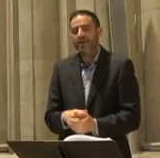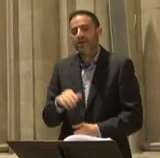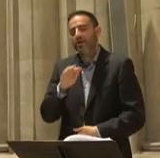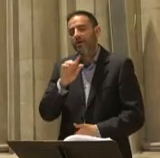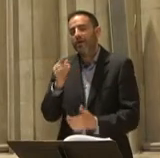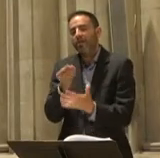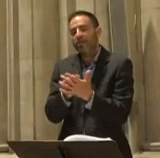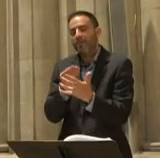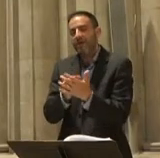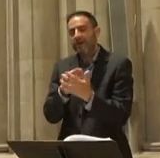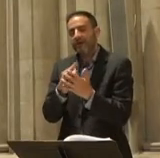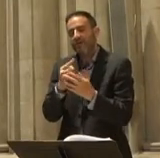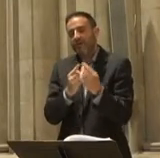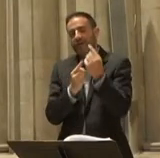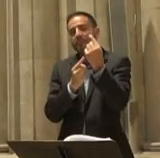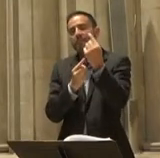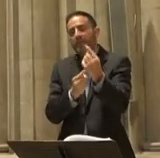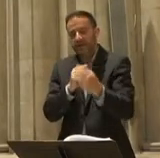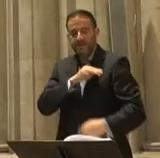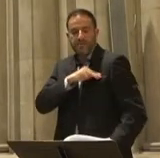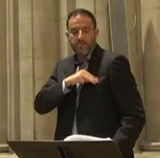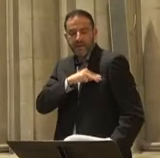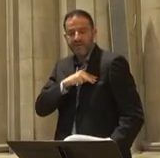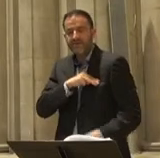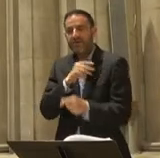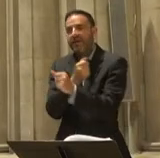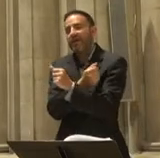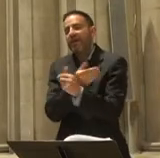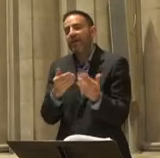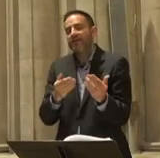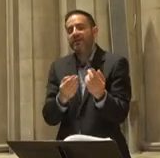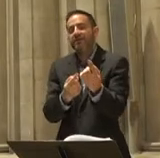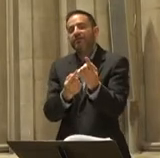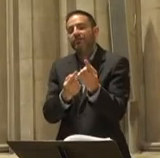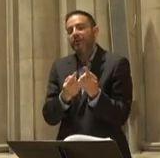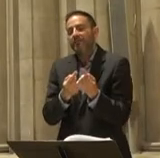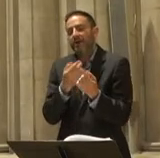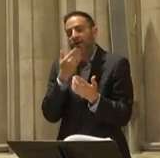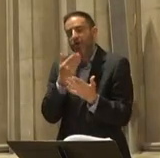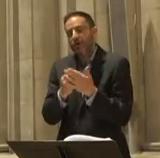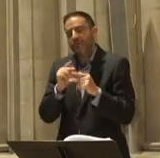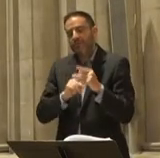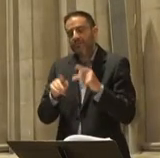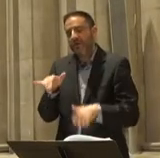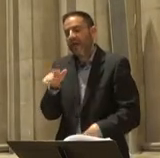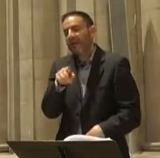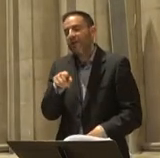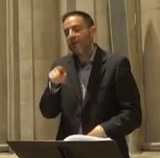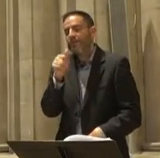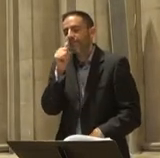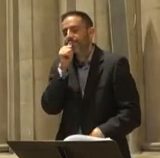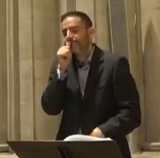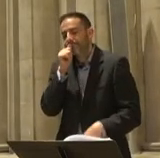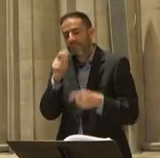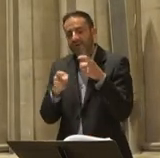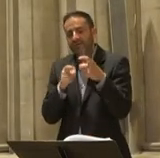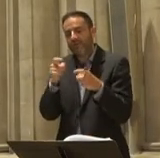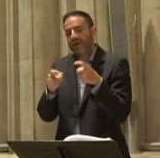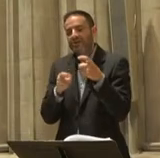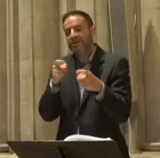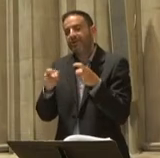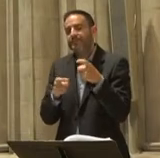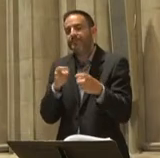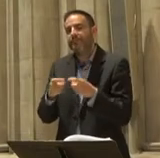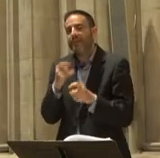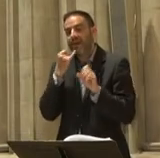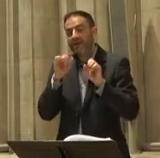the money for the mission, the ministry, everything we do here comes from good folks just like you, from private donation. So if you